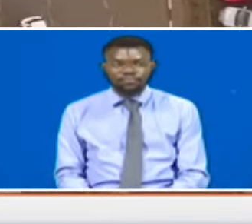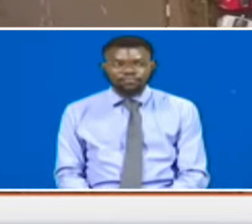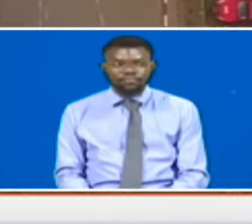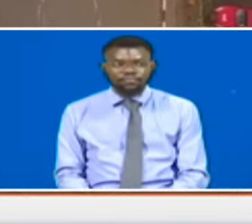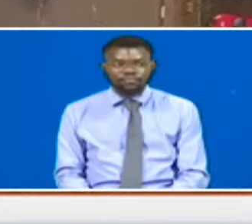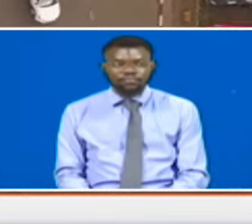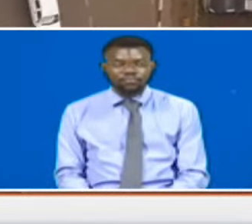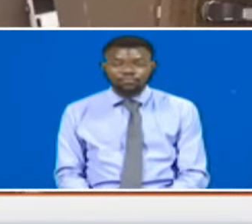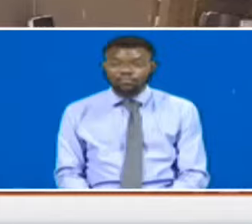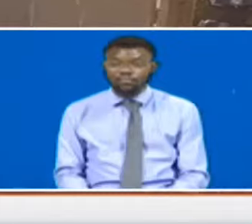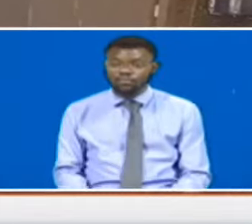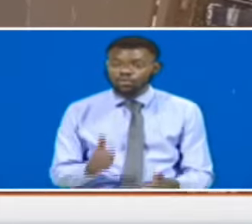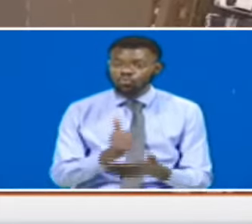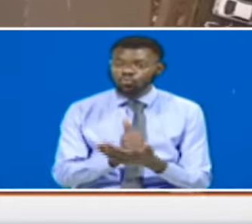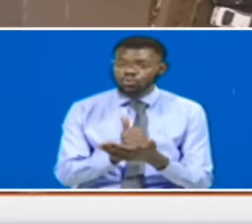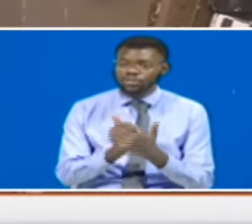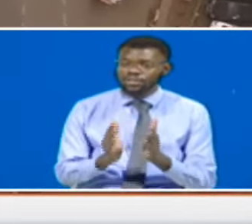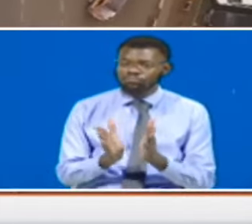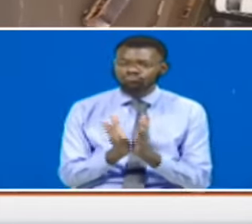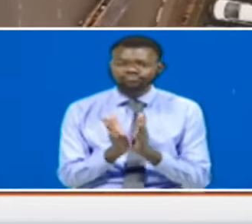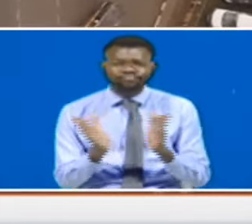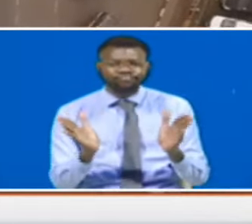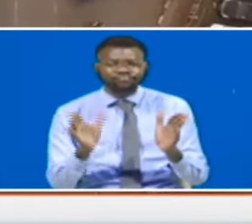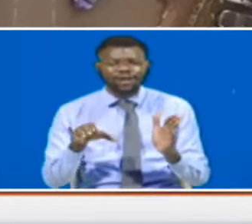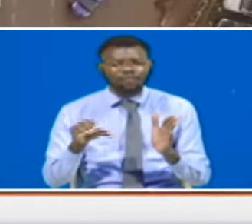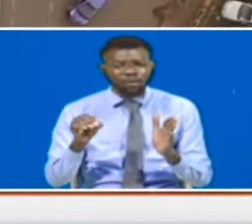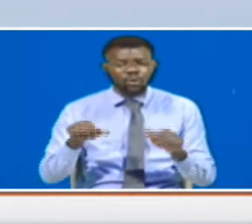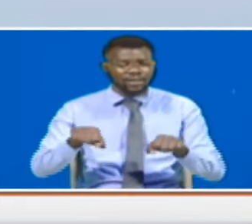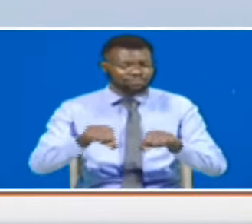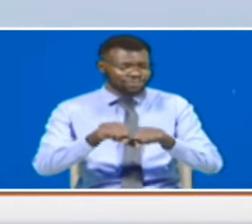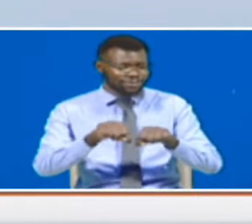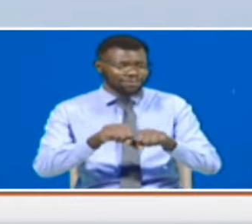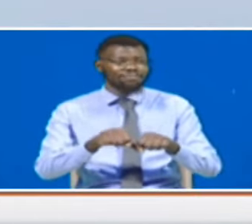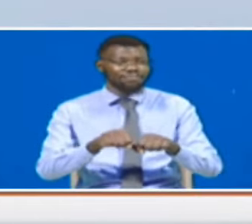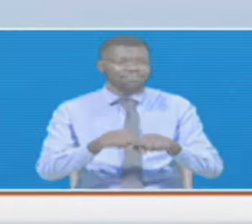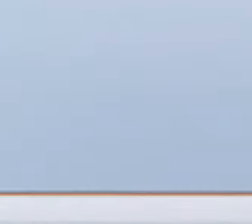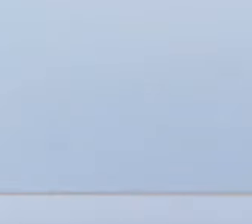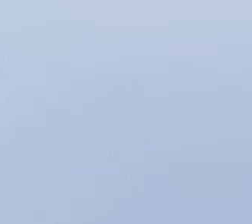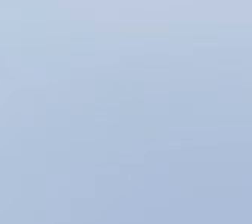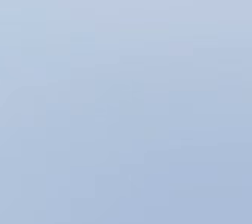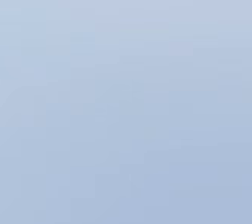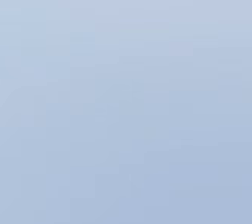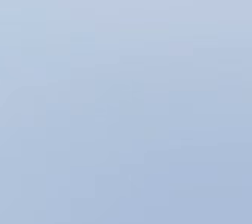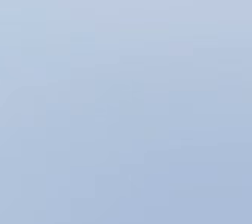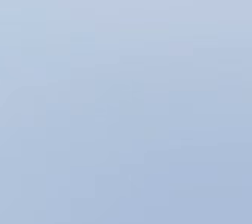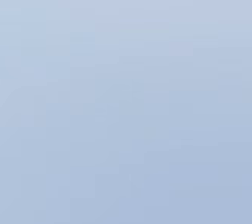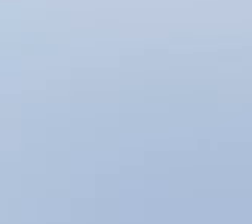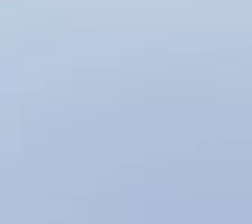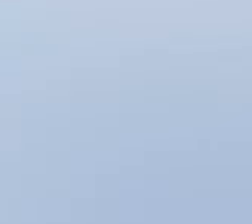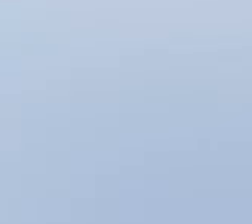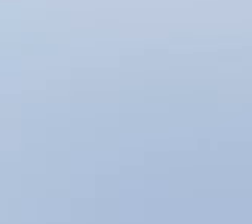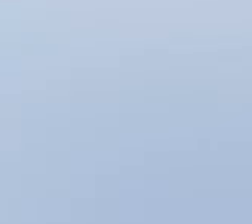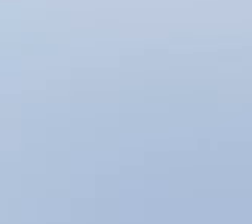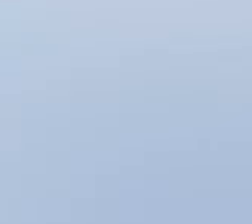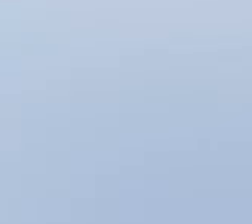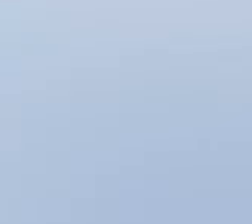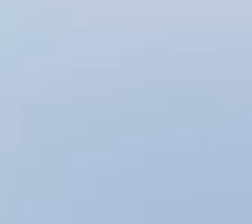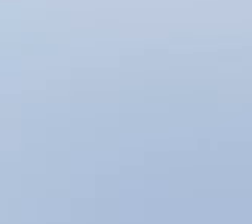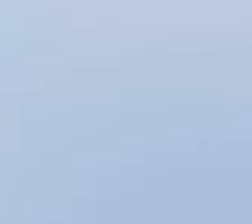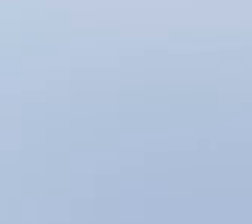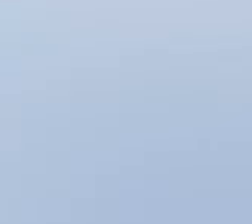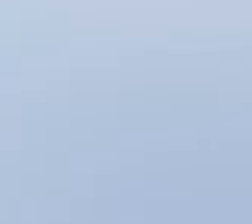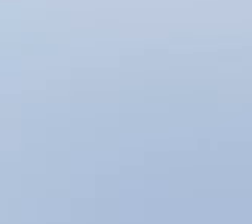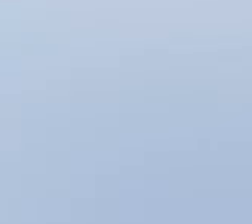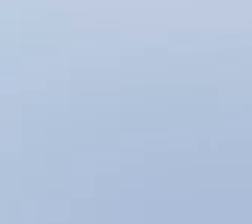Further, the Auditor General found that the Sakaja administration spent ₦2.5 million worth of scholarship